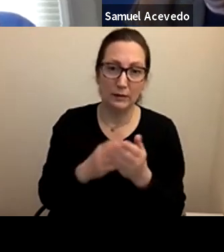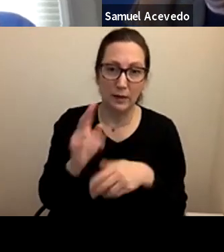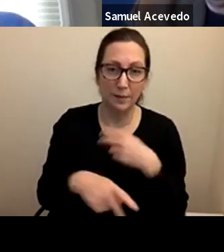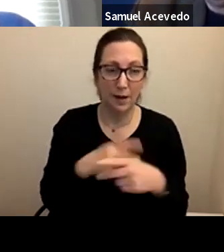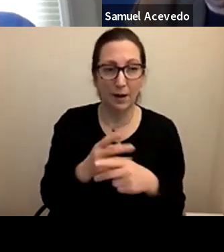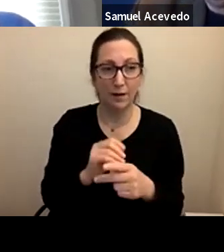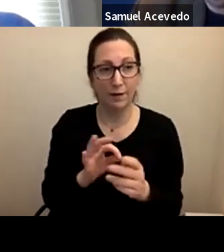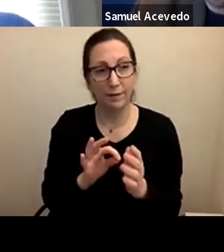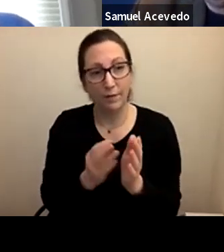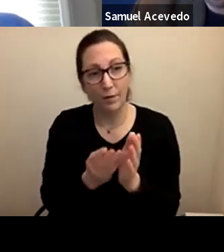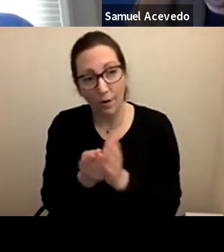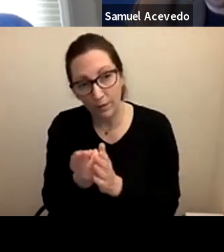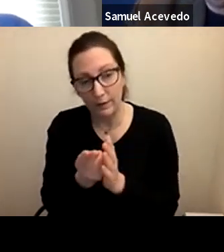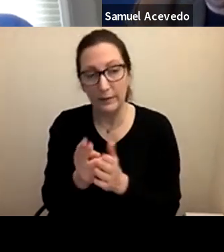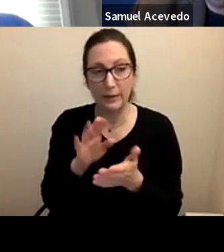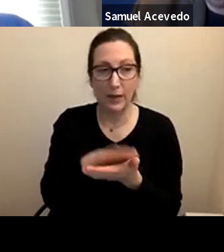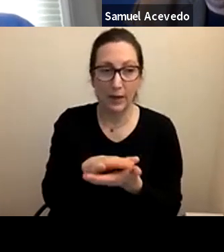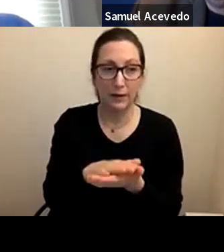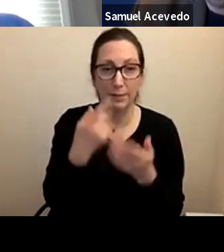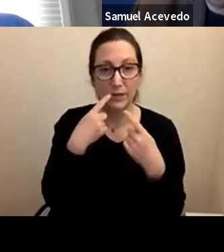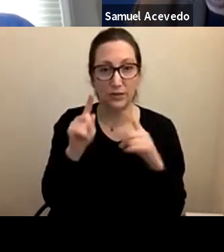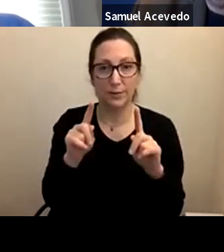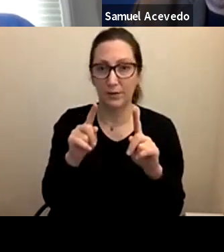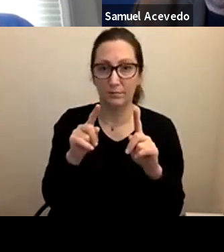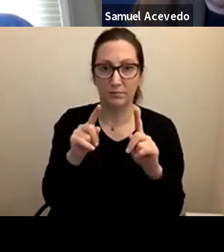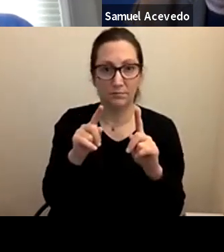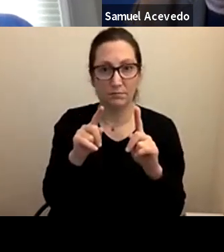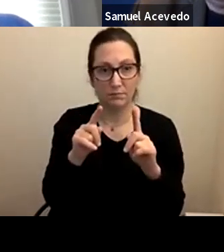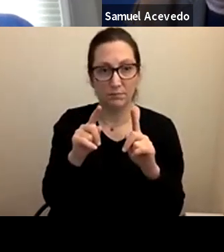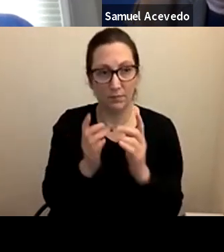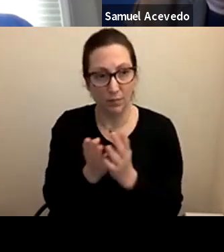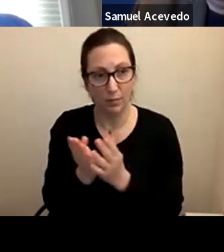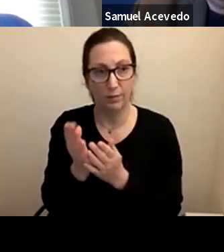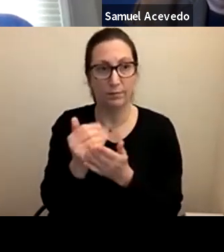achievement that exists throughout the district.